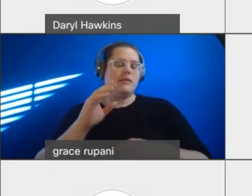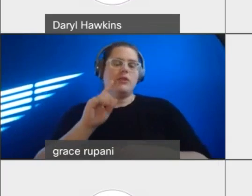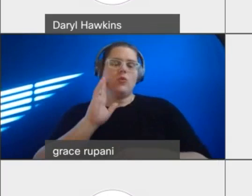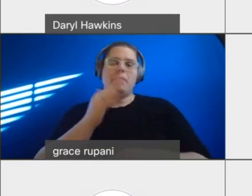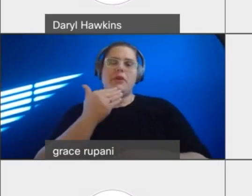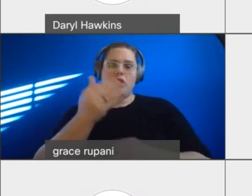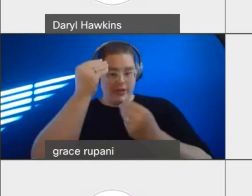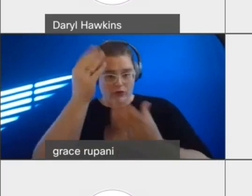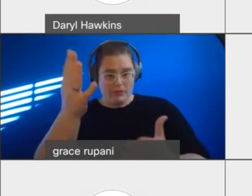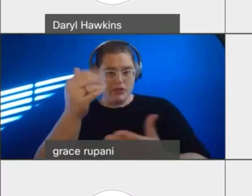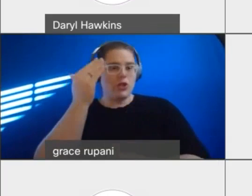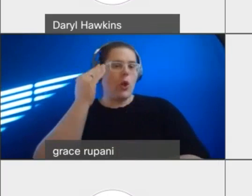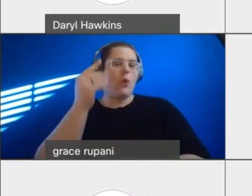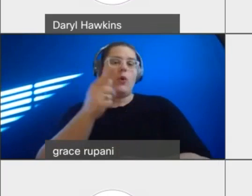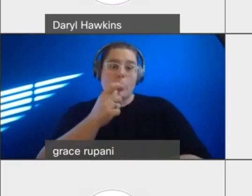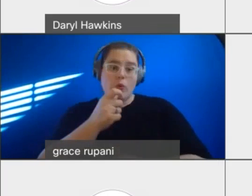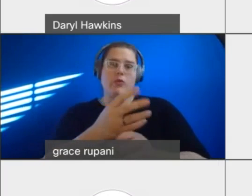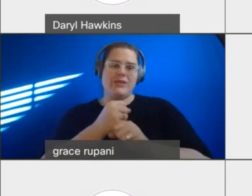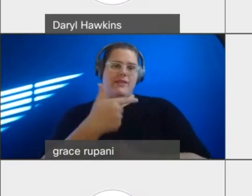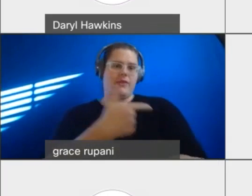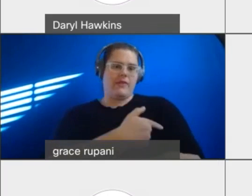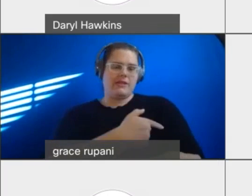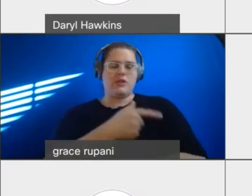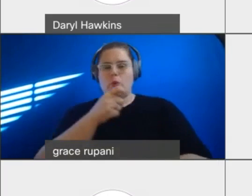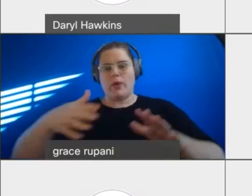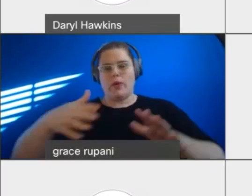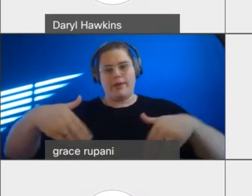And so we will be tracking that.